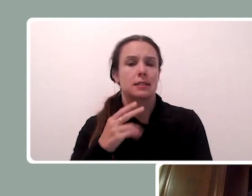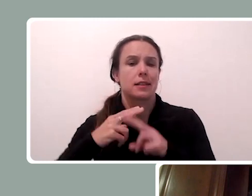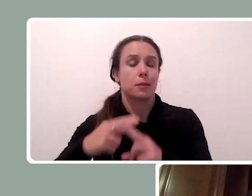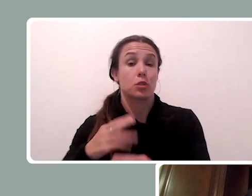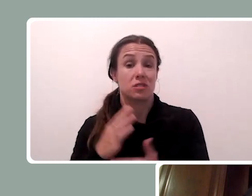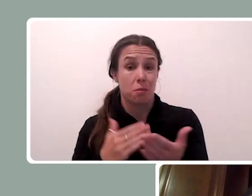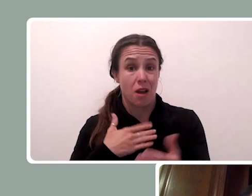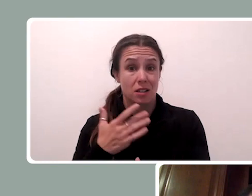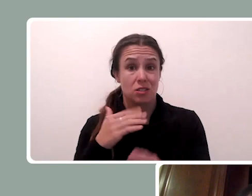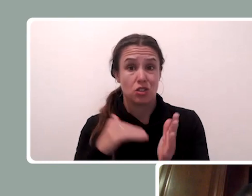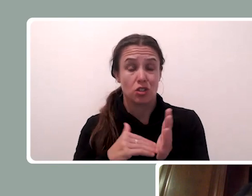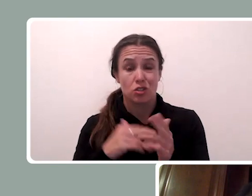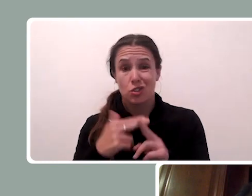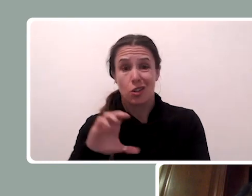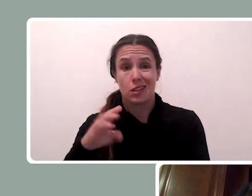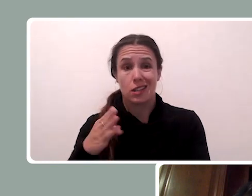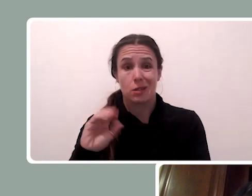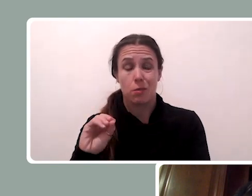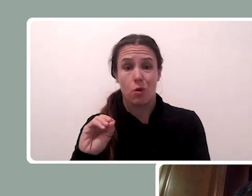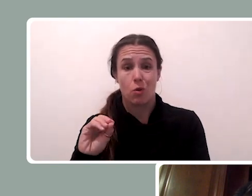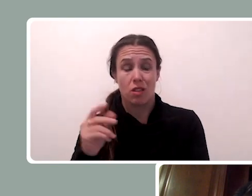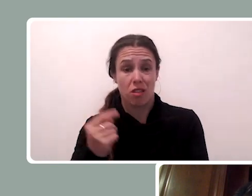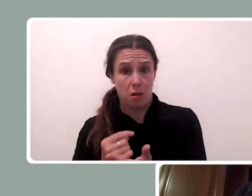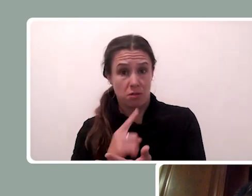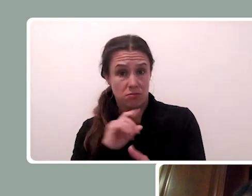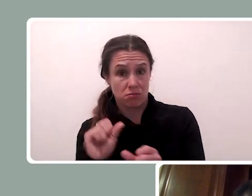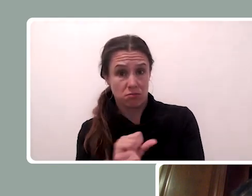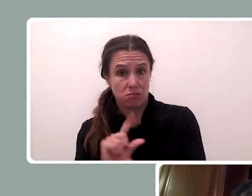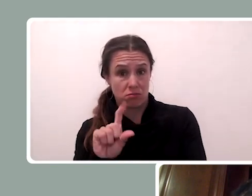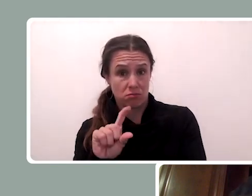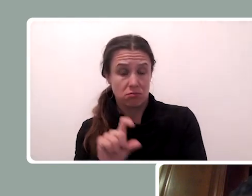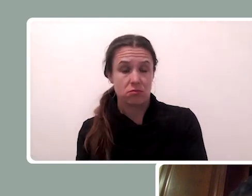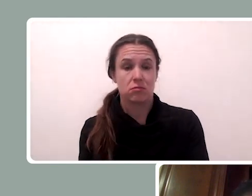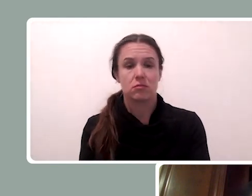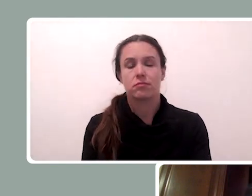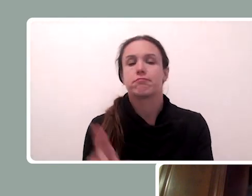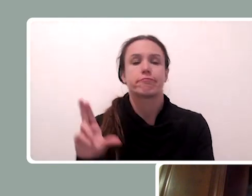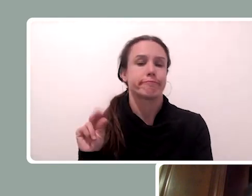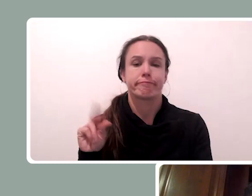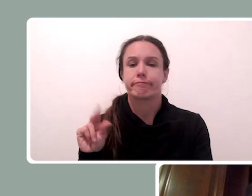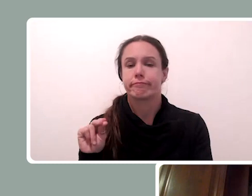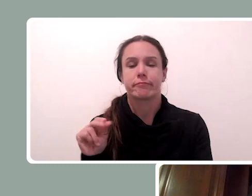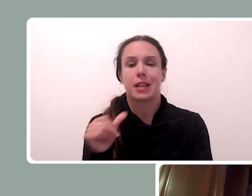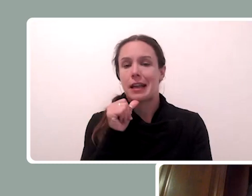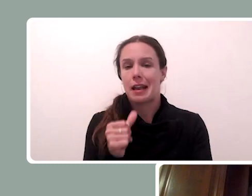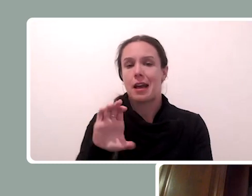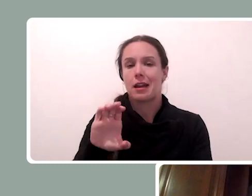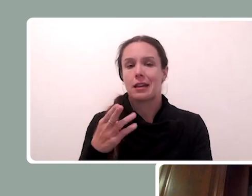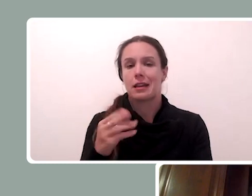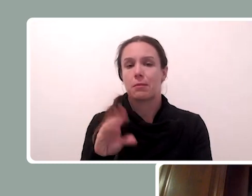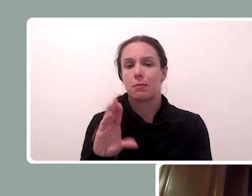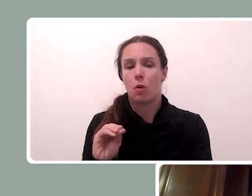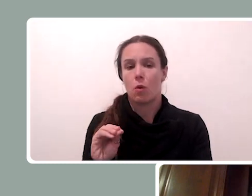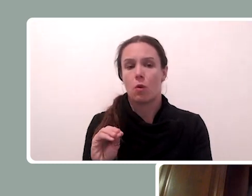it chemotherapy? Why is that term used in regard to these drugs? Right. So no, they are not technically chemotherapy. They are